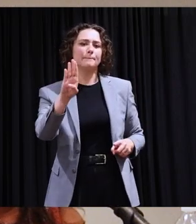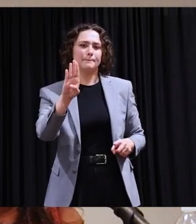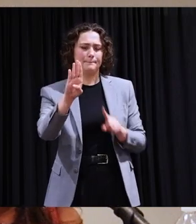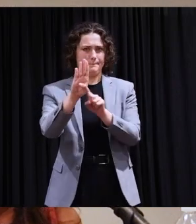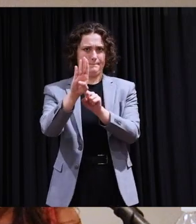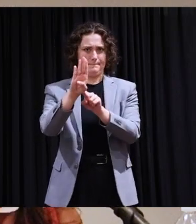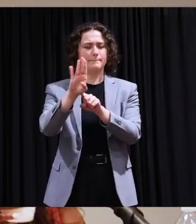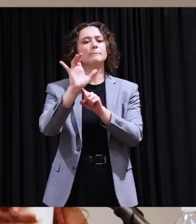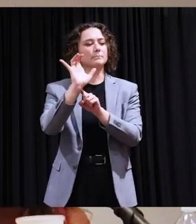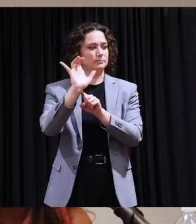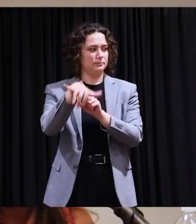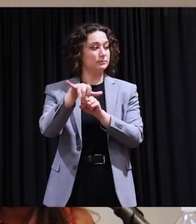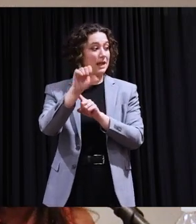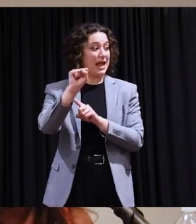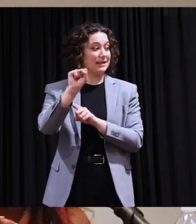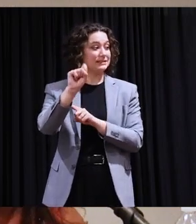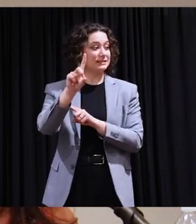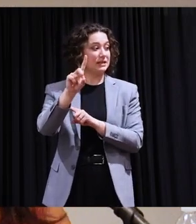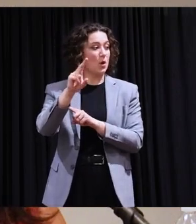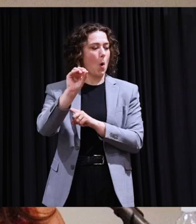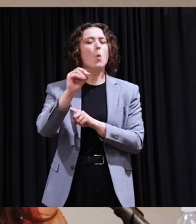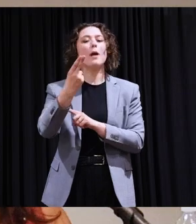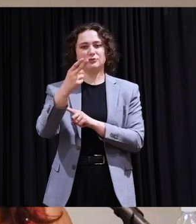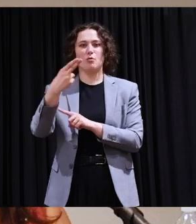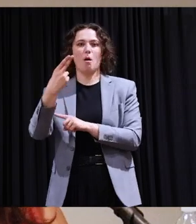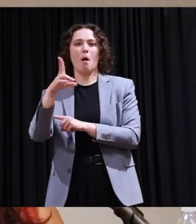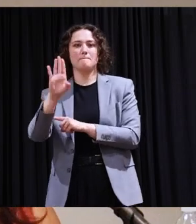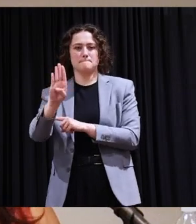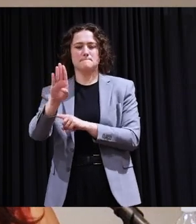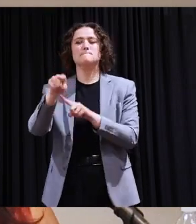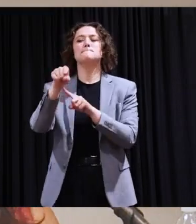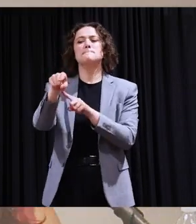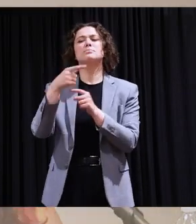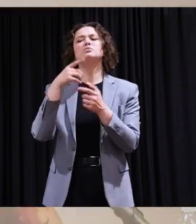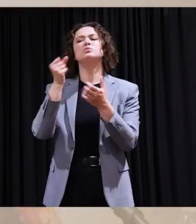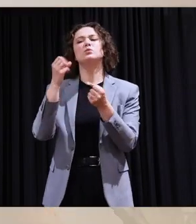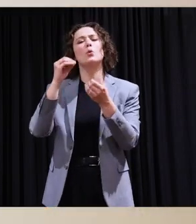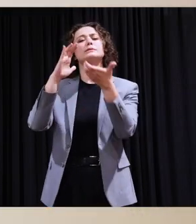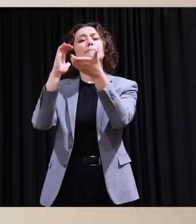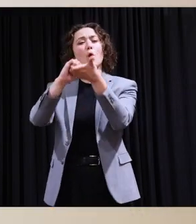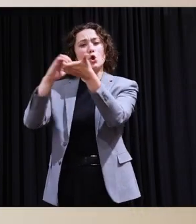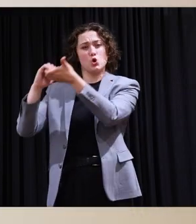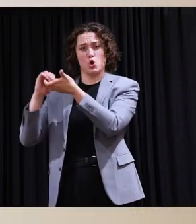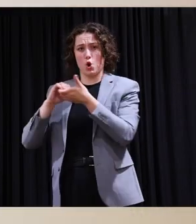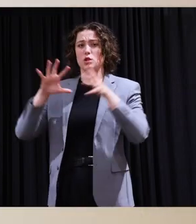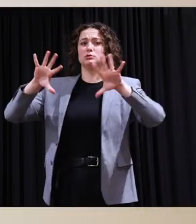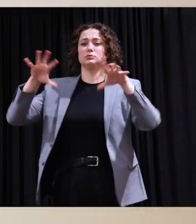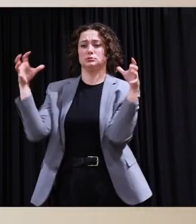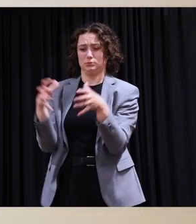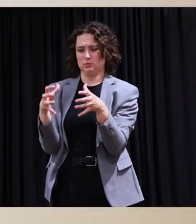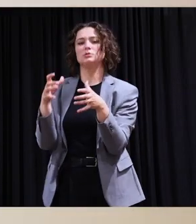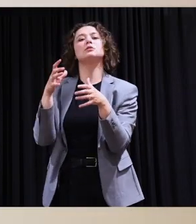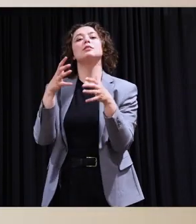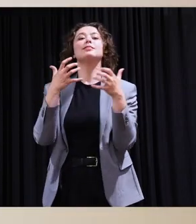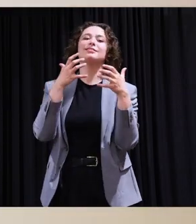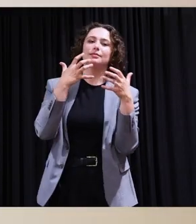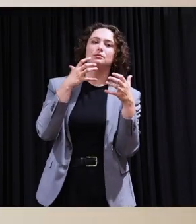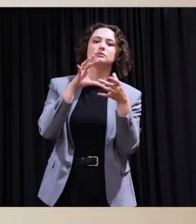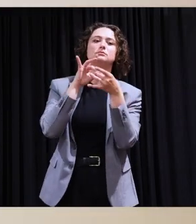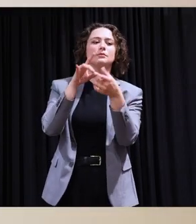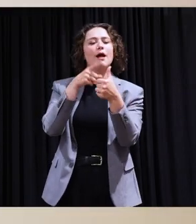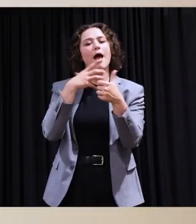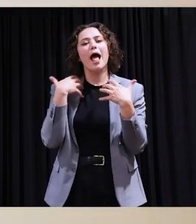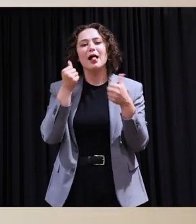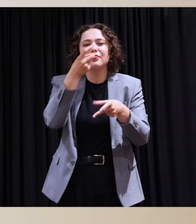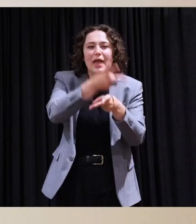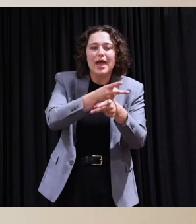partners. And so we have 16 hubs across the state. And what that does is allow us to bring together those healthcare, social care, and other